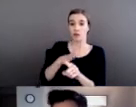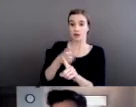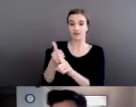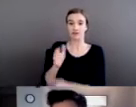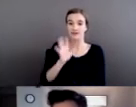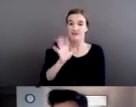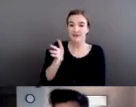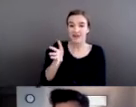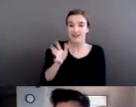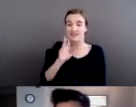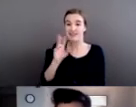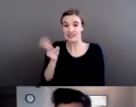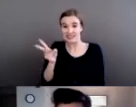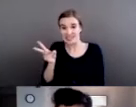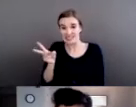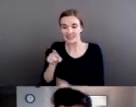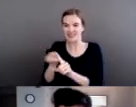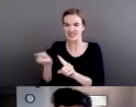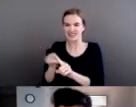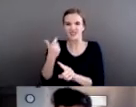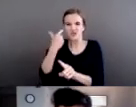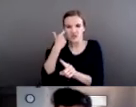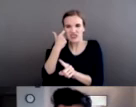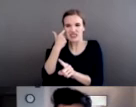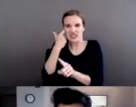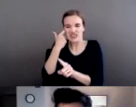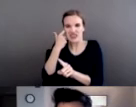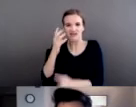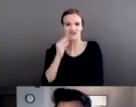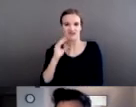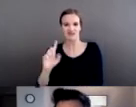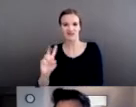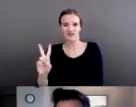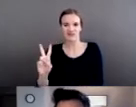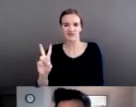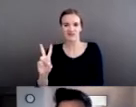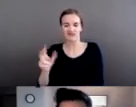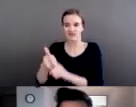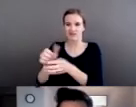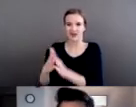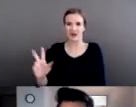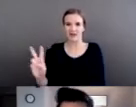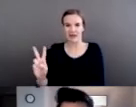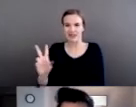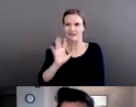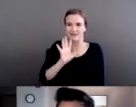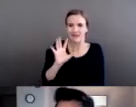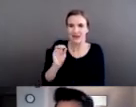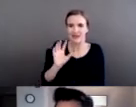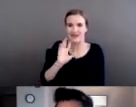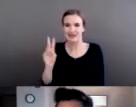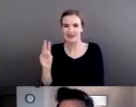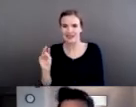60s who had been victims of domestic violence. So again, it can happen to